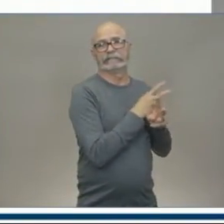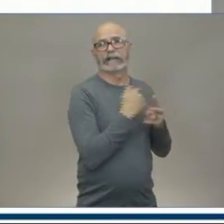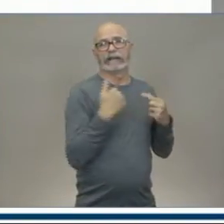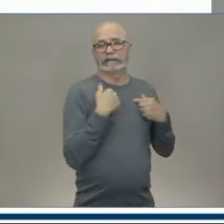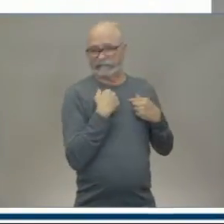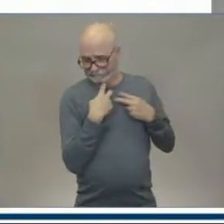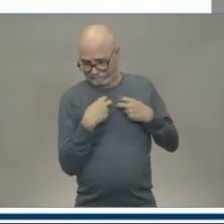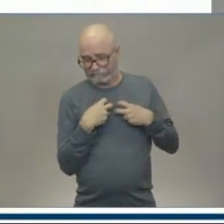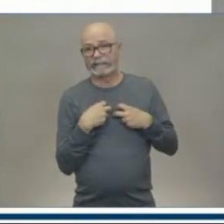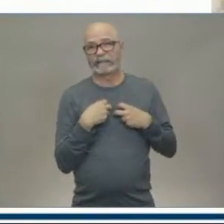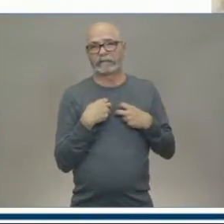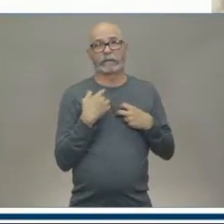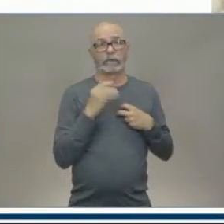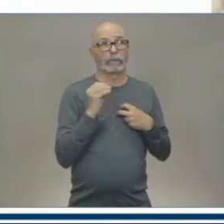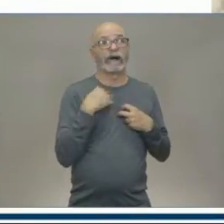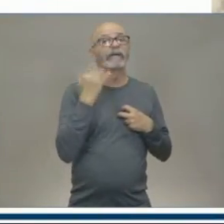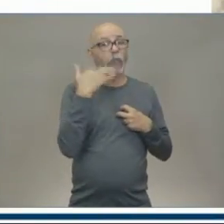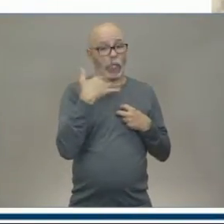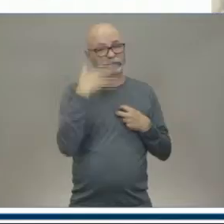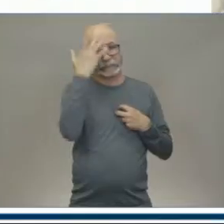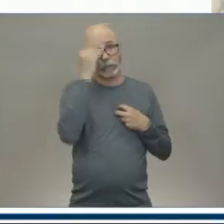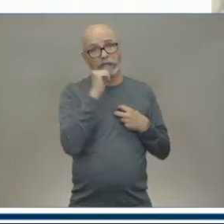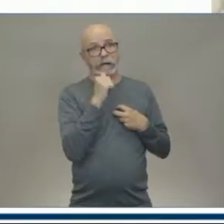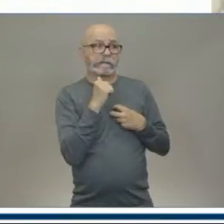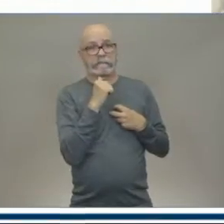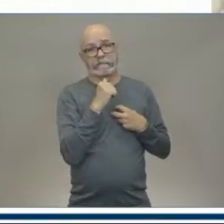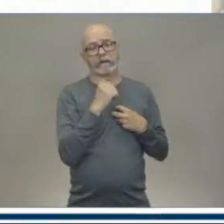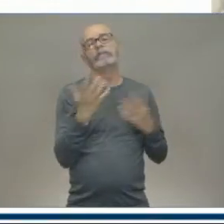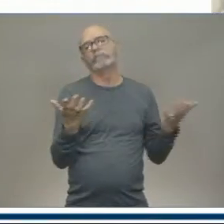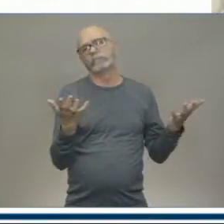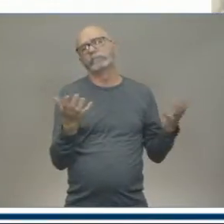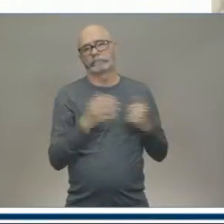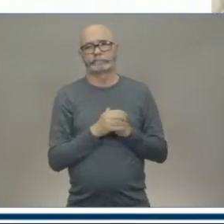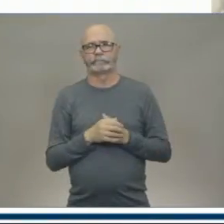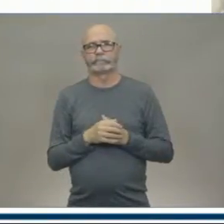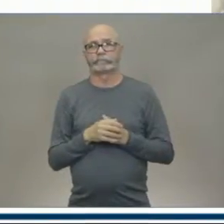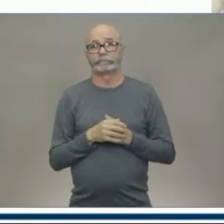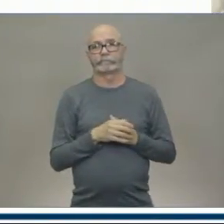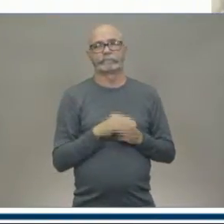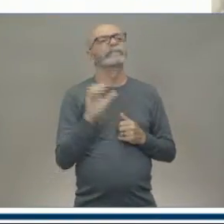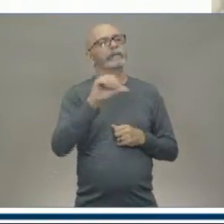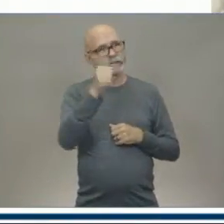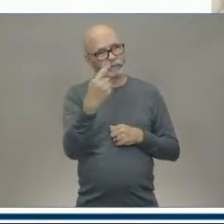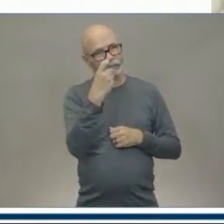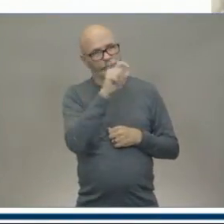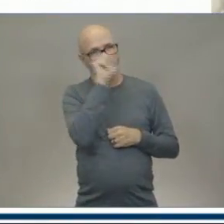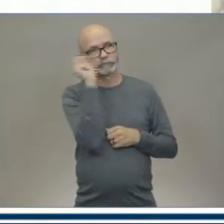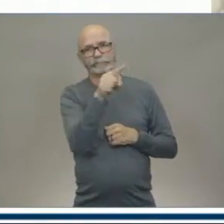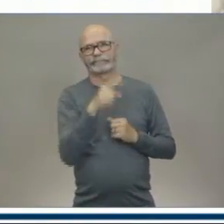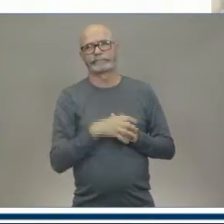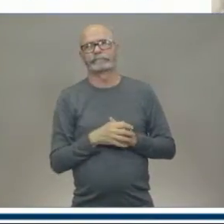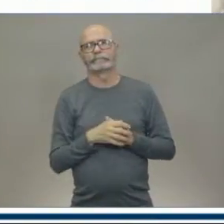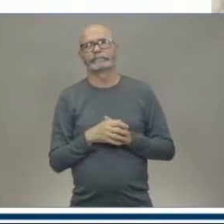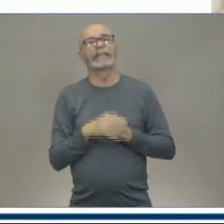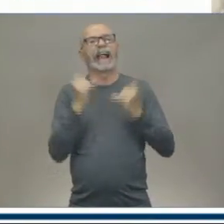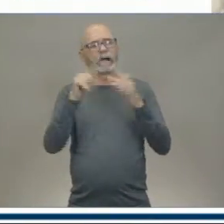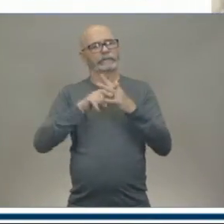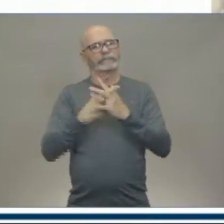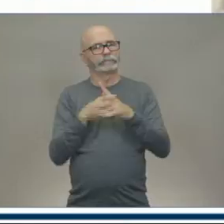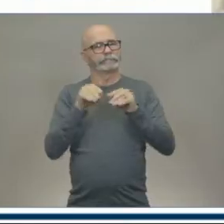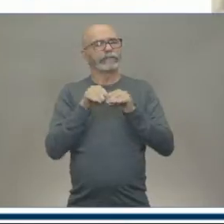carefully. Go ahead with your follow-up, Alicia. This one's just about the exposures. I mean, obviously, over the last couple of weeks, we've had a number